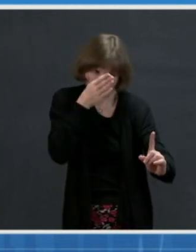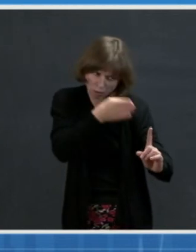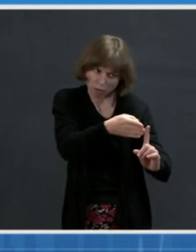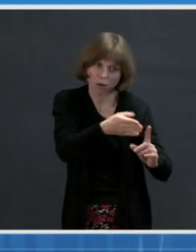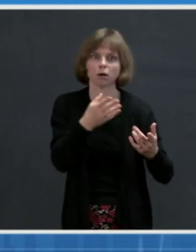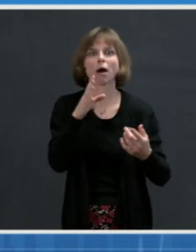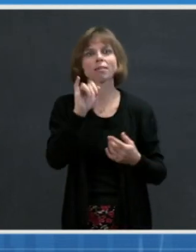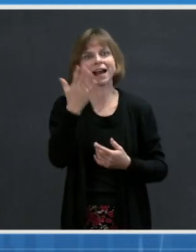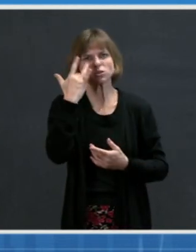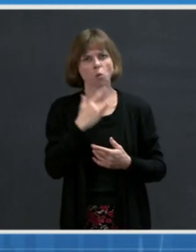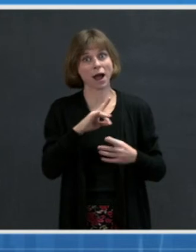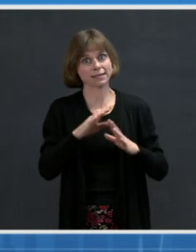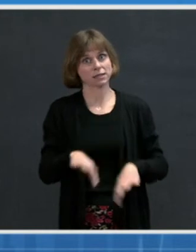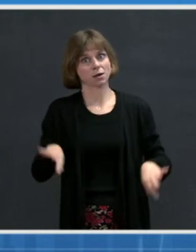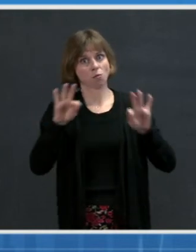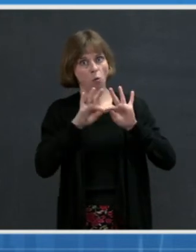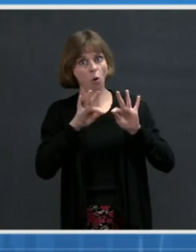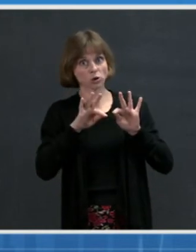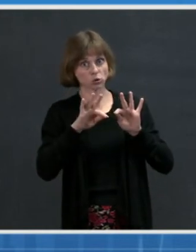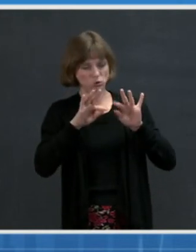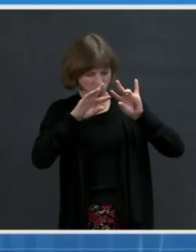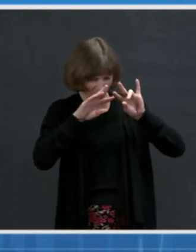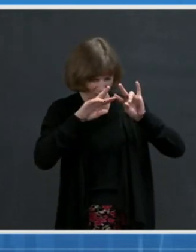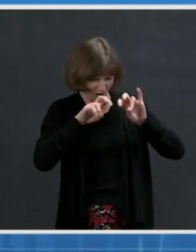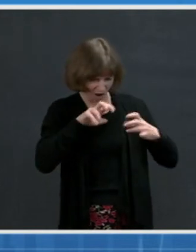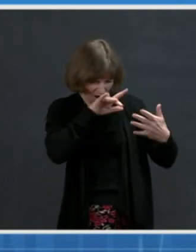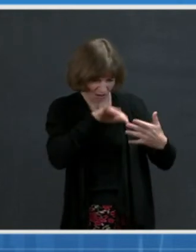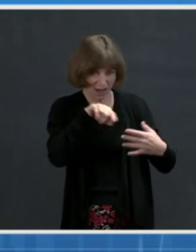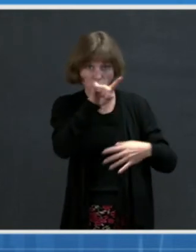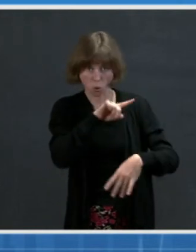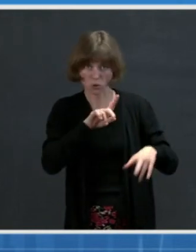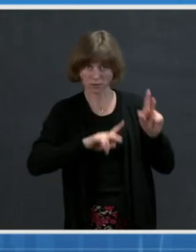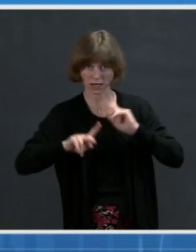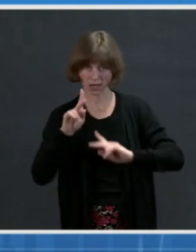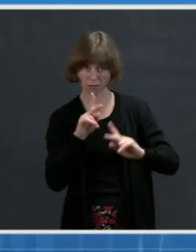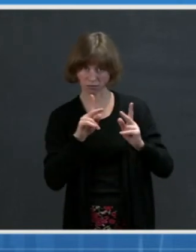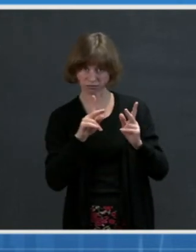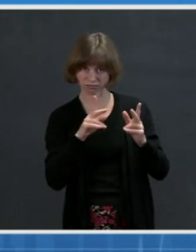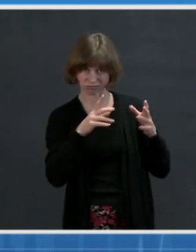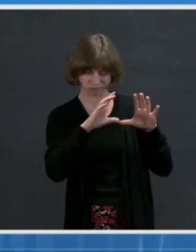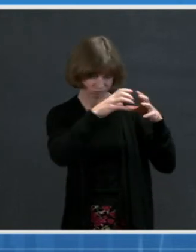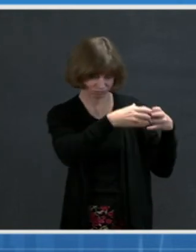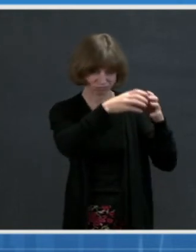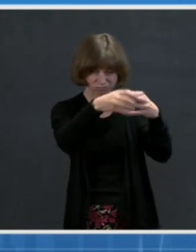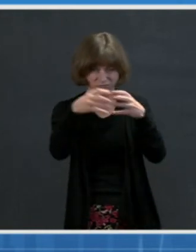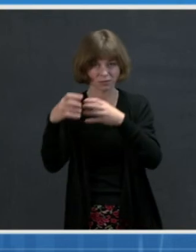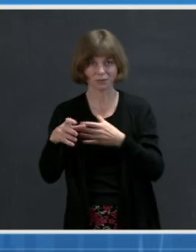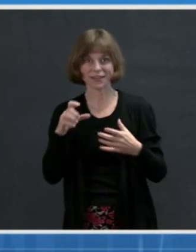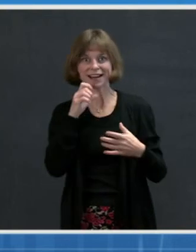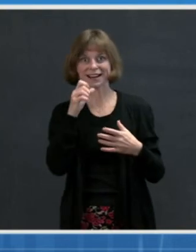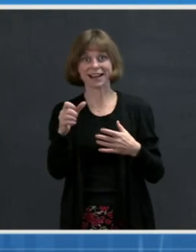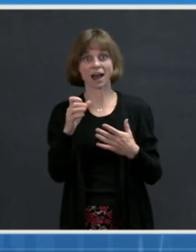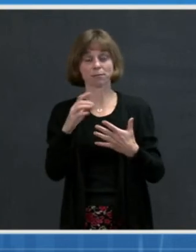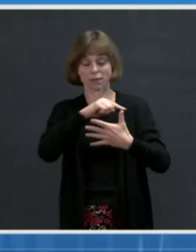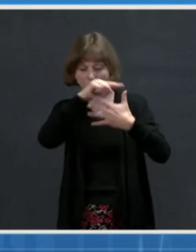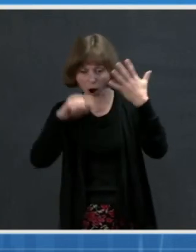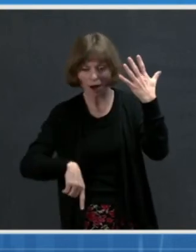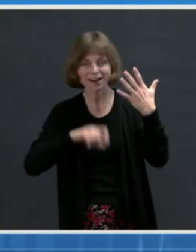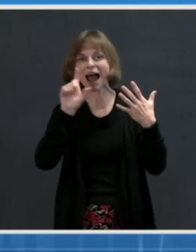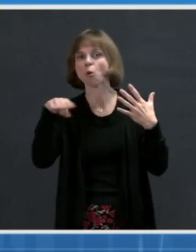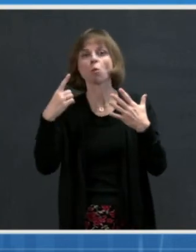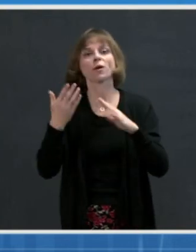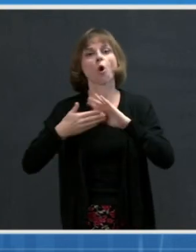these individuals, not only the scope of this and not only, the depth and breadth of the symptoms, but also to try